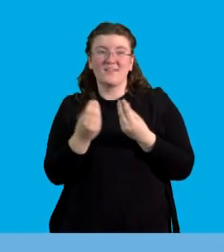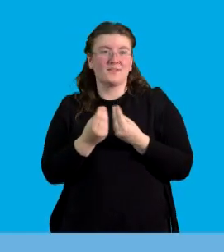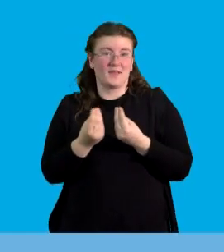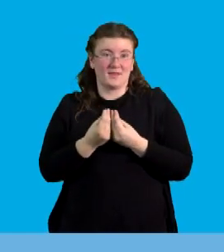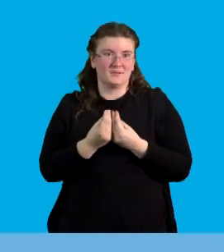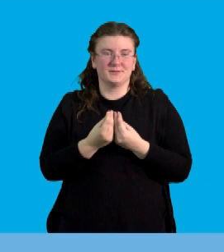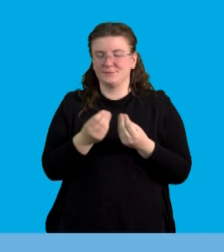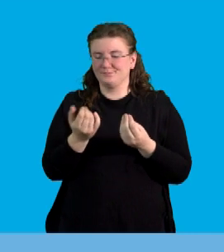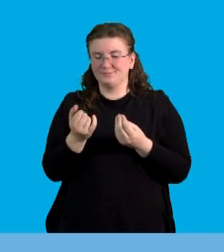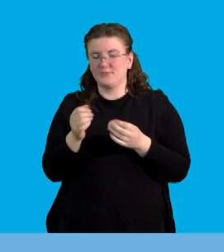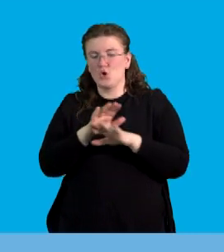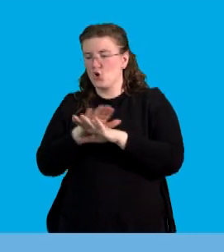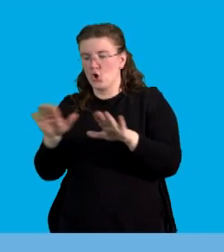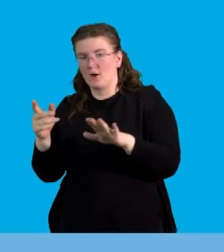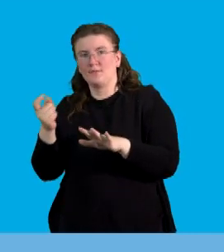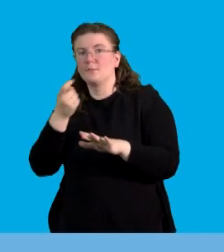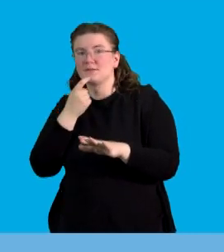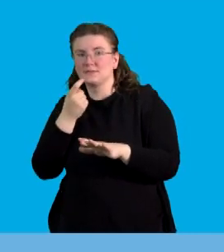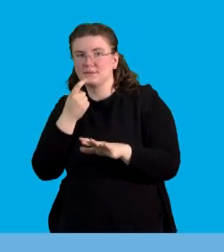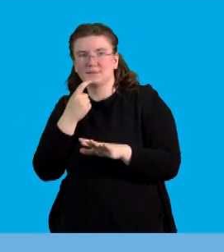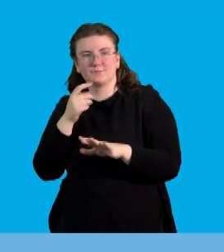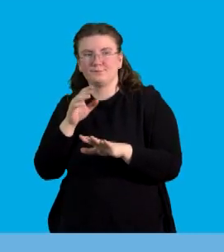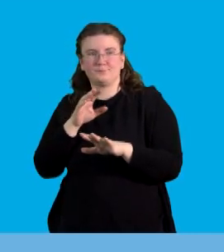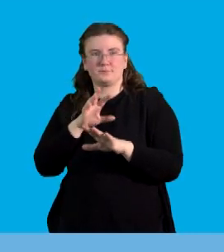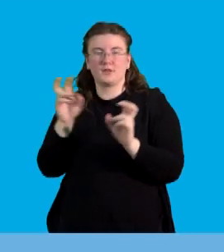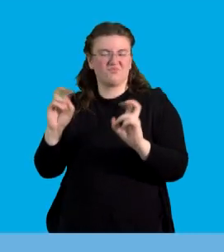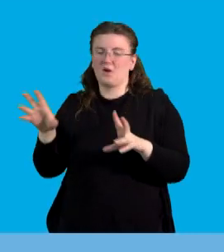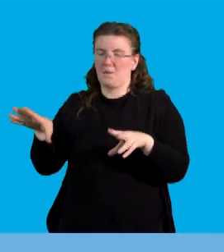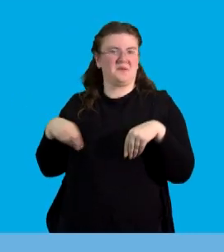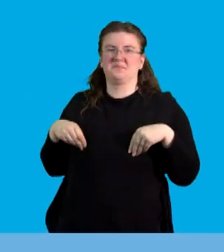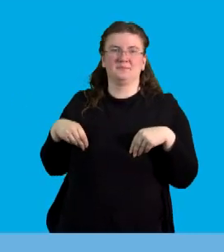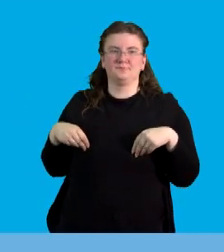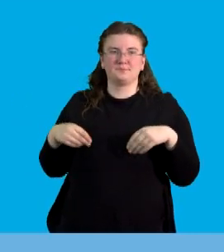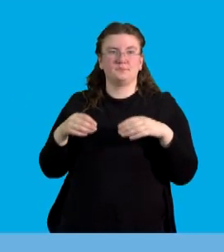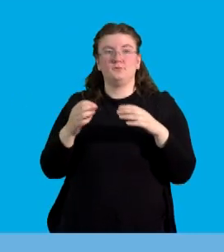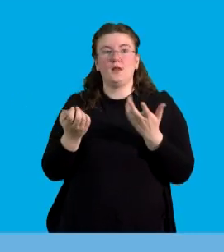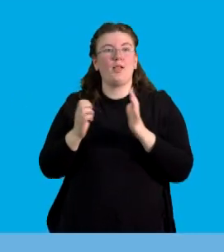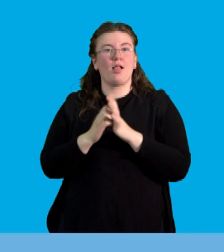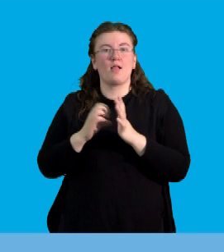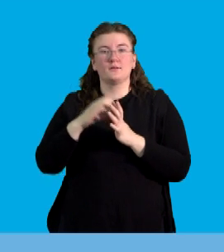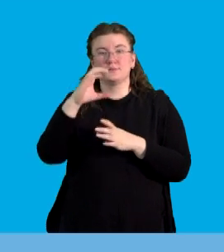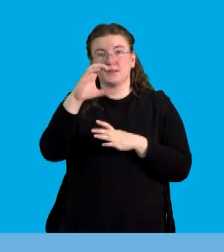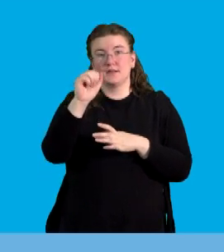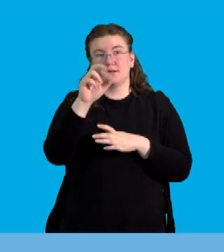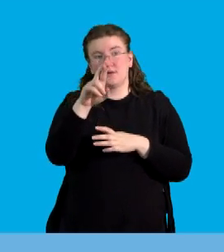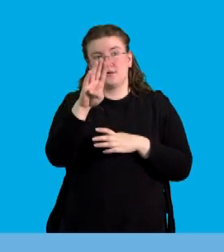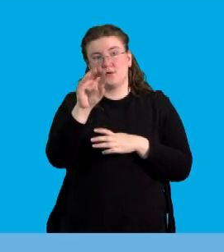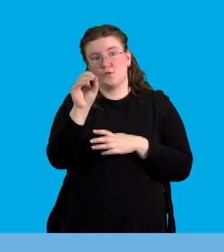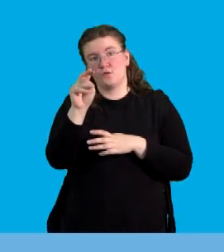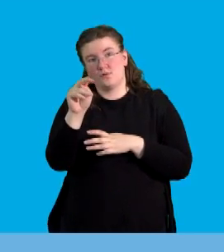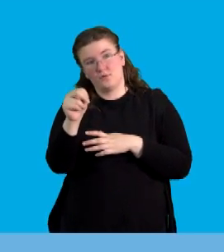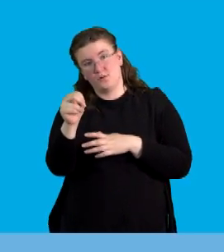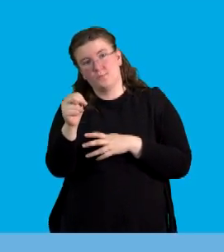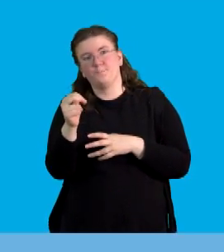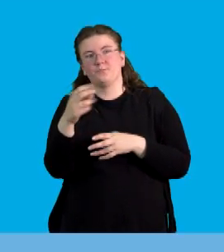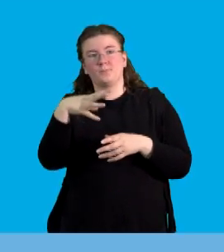for carbon in the form of graphite. So carbon in the form of graphite is those ones are insulators or